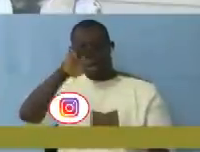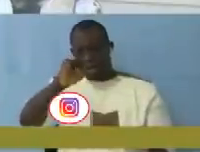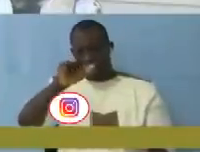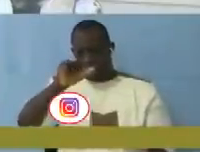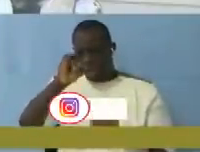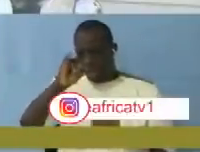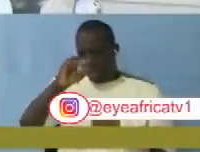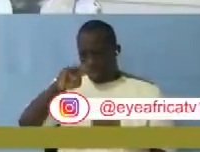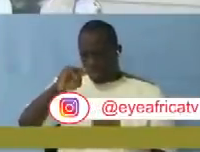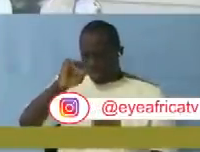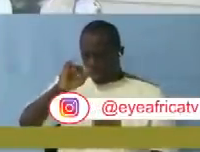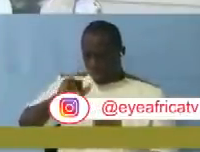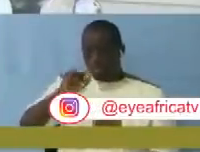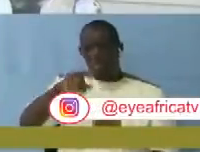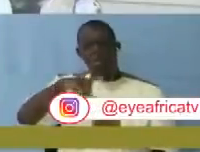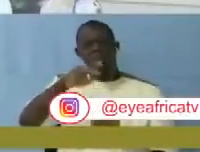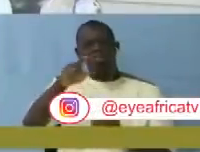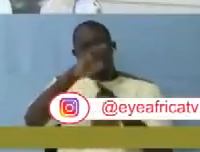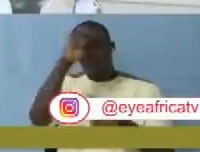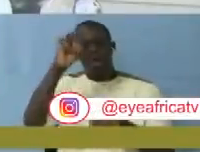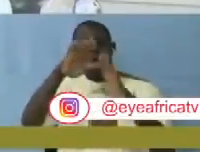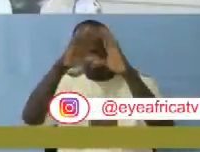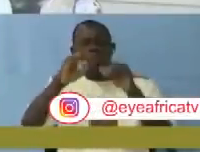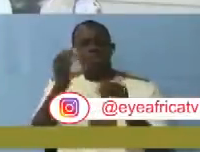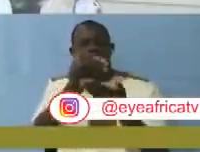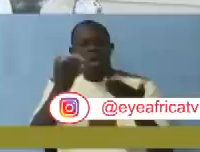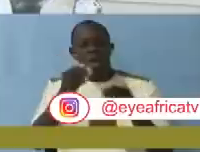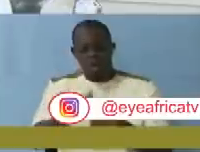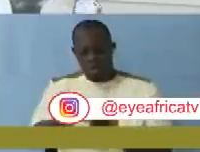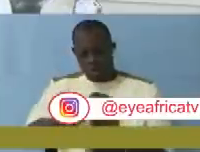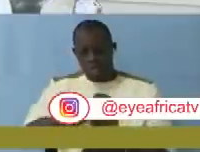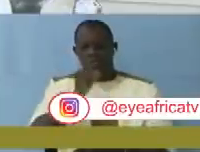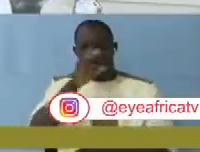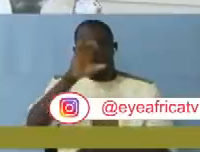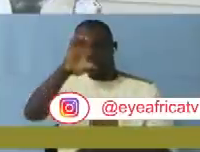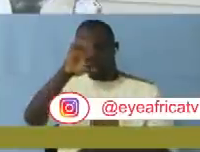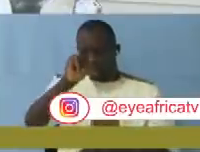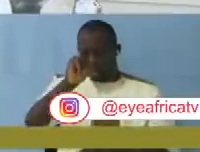can remember. Where? CE. Mamadou Pikajalo.